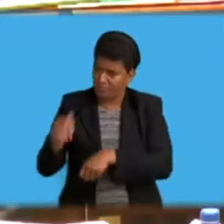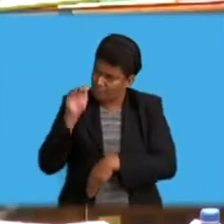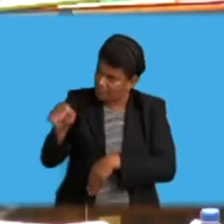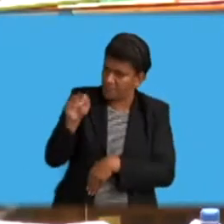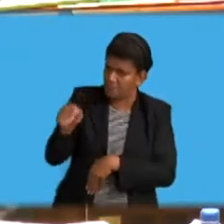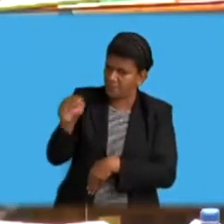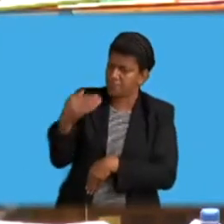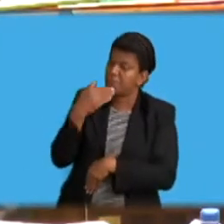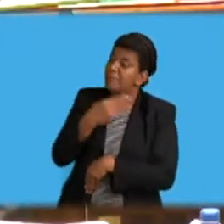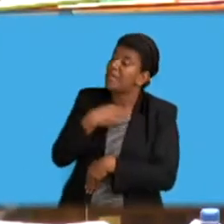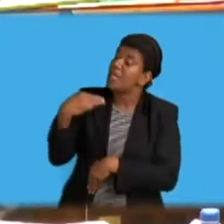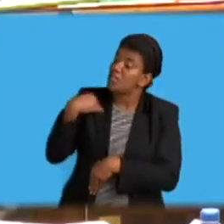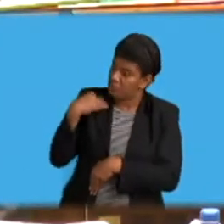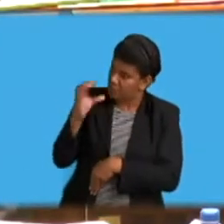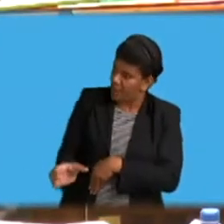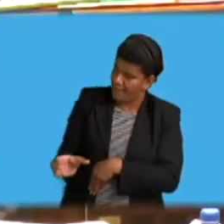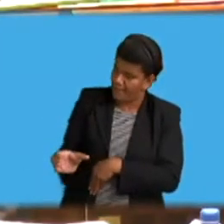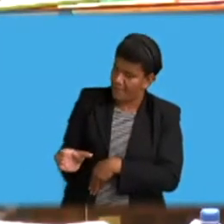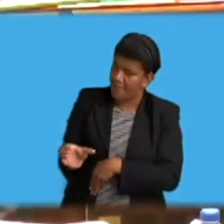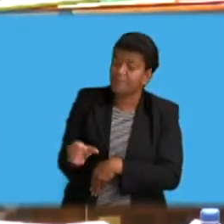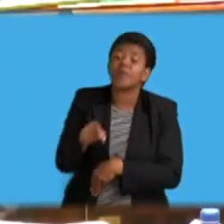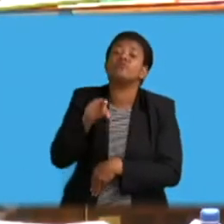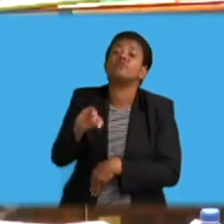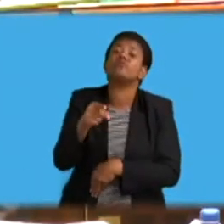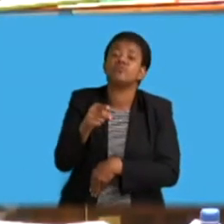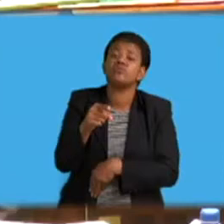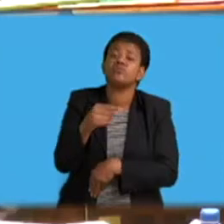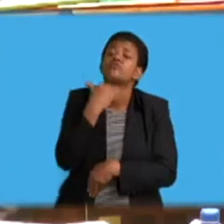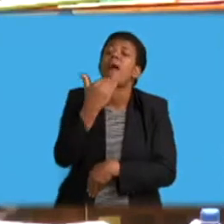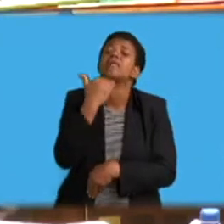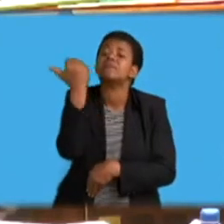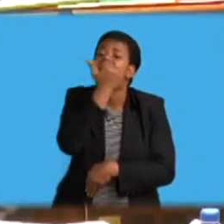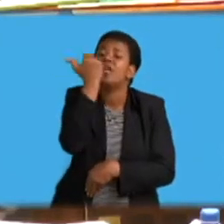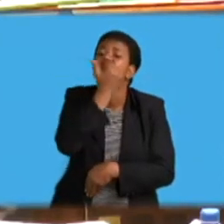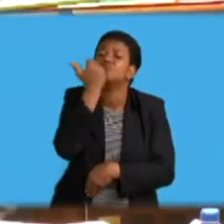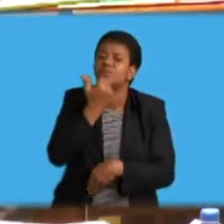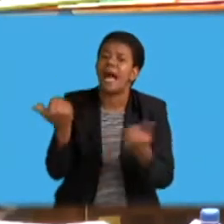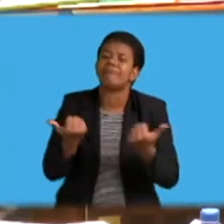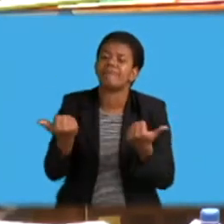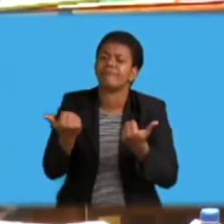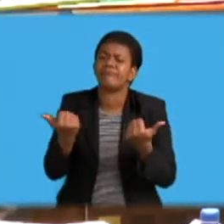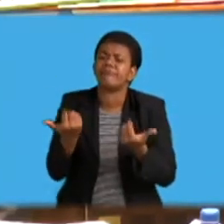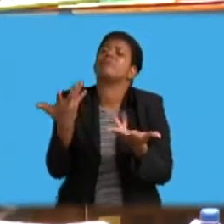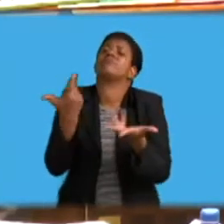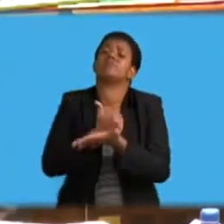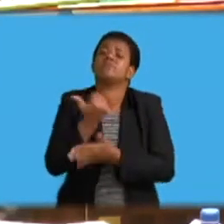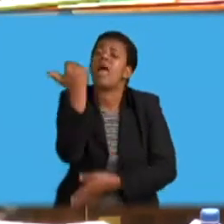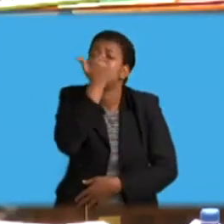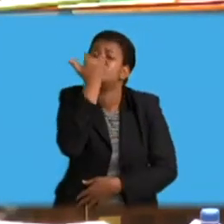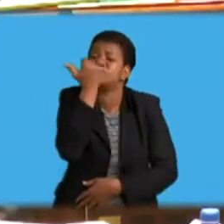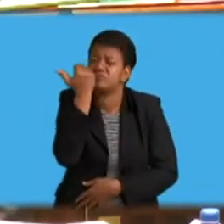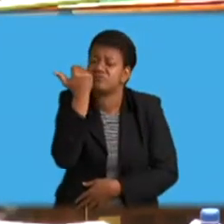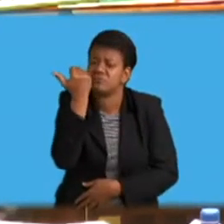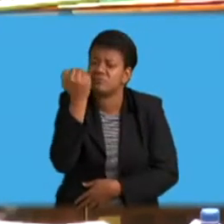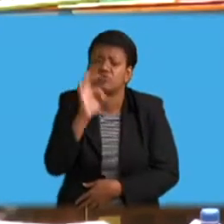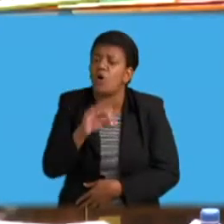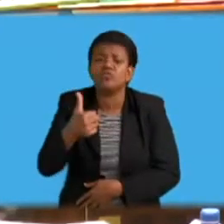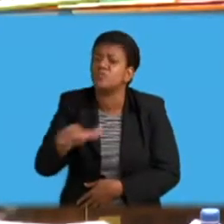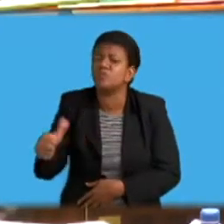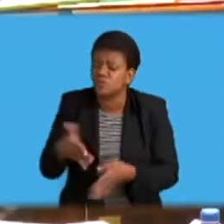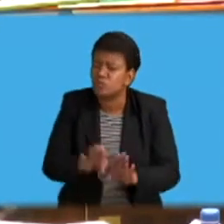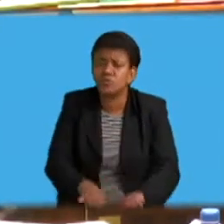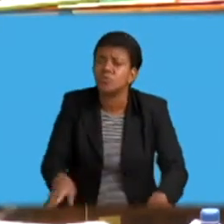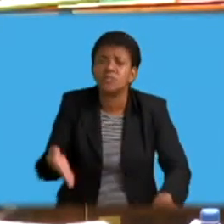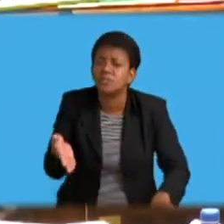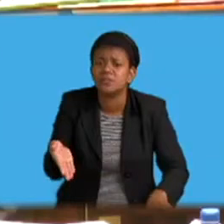mouth and stop campaigning on these grounds and don't use children as an example